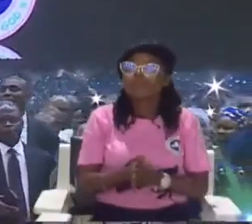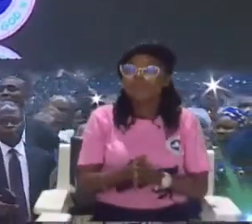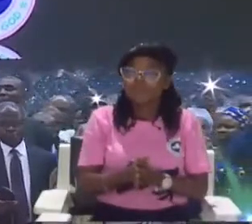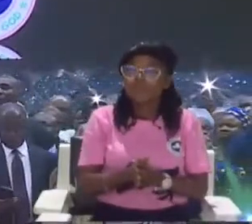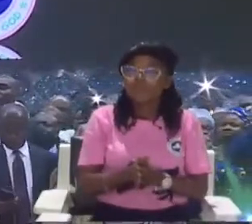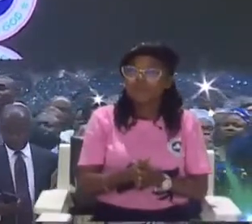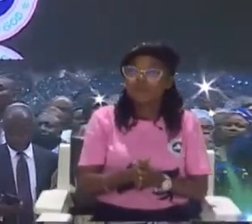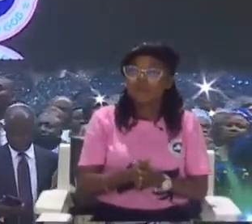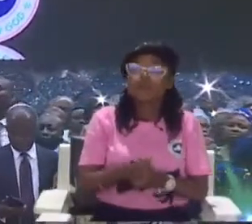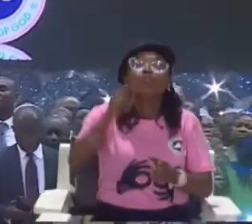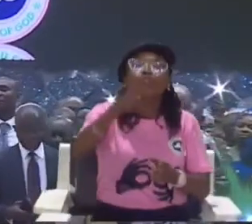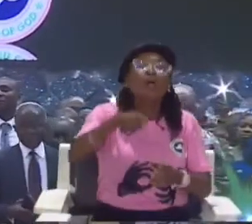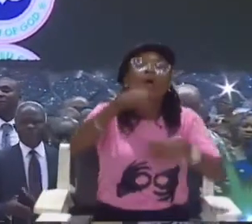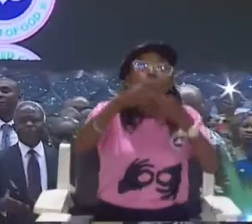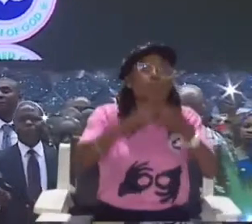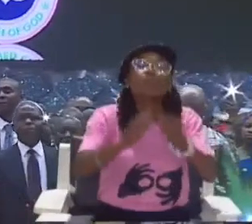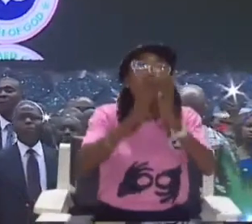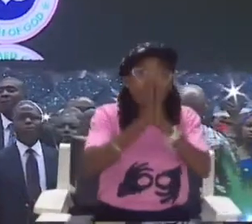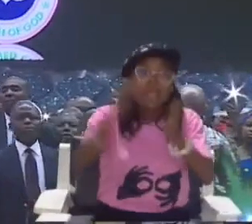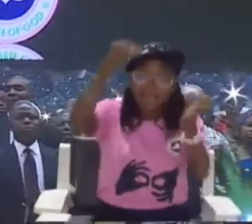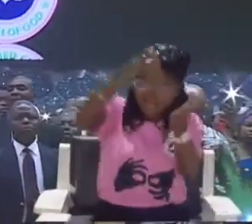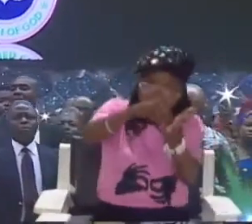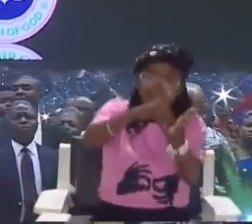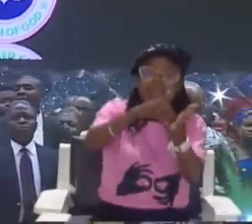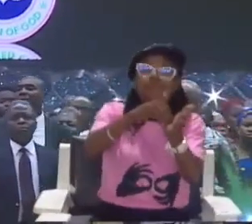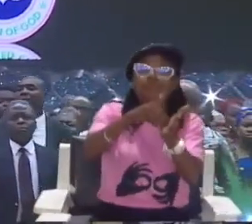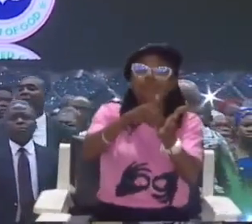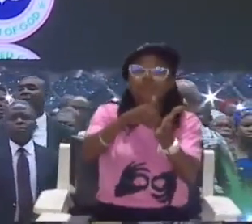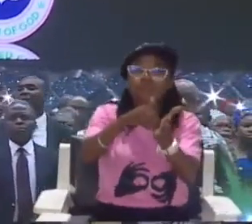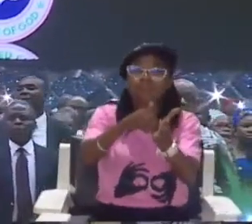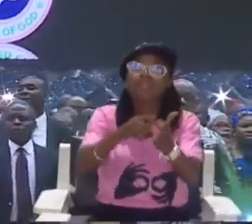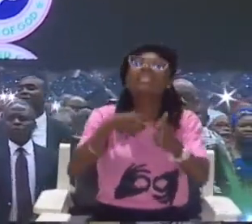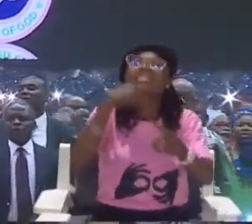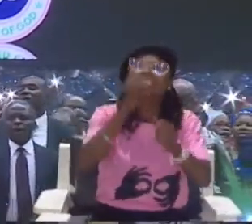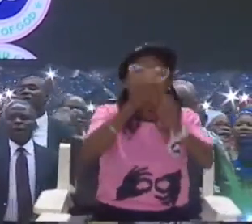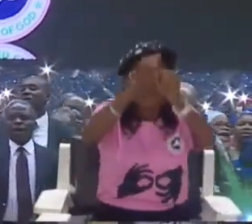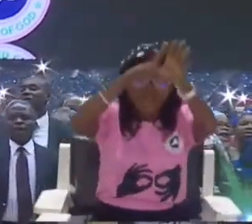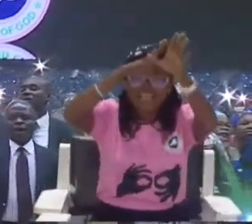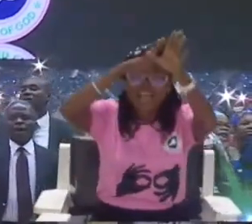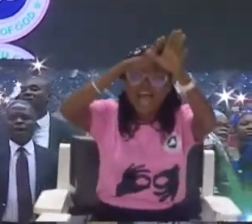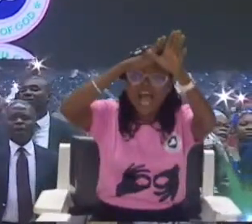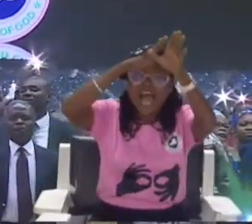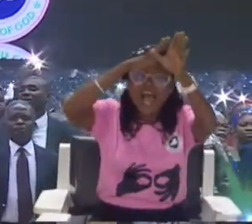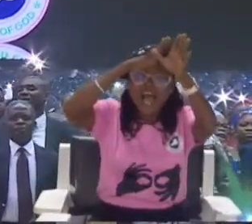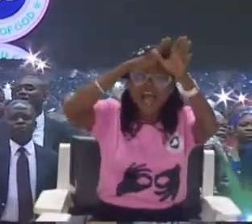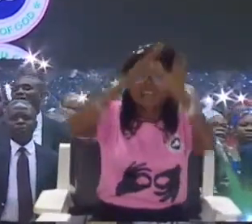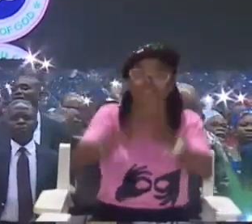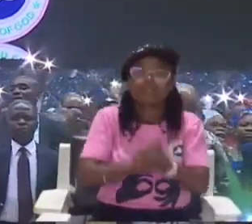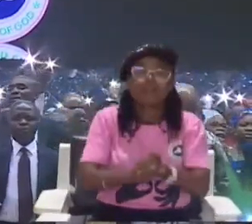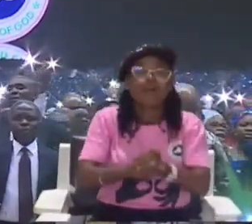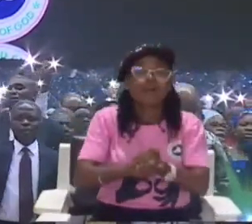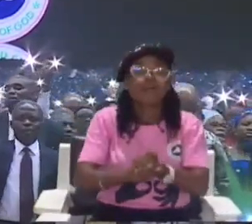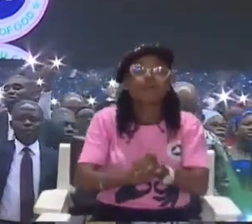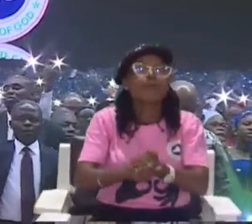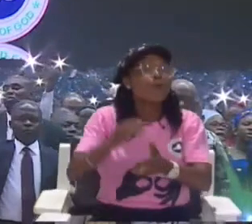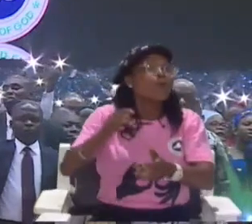Then you pray and say, Father, for the rest of